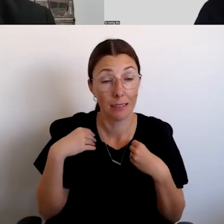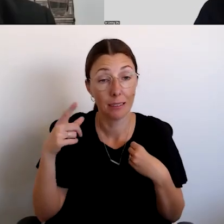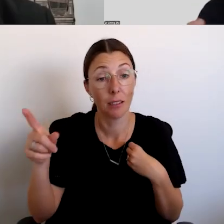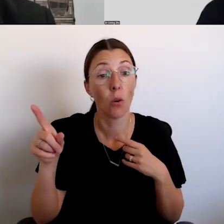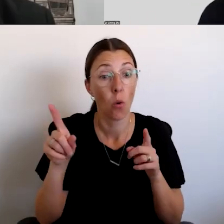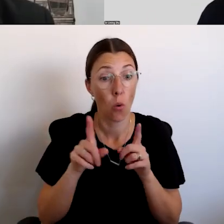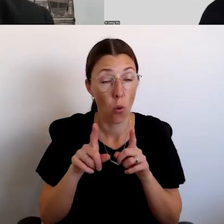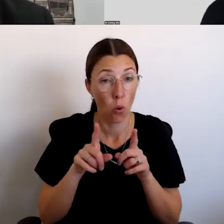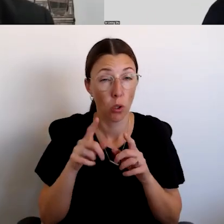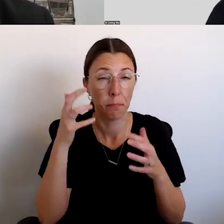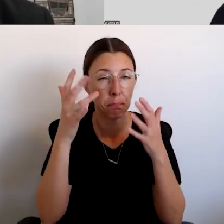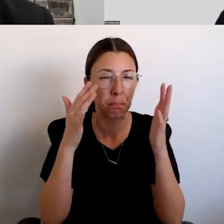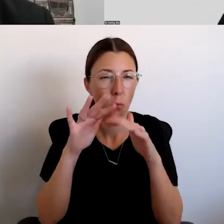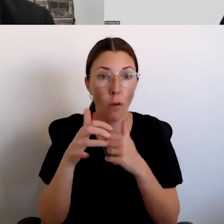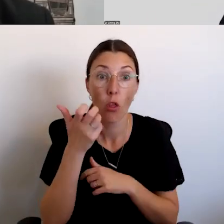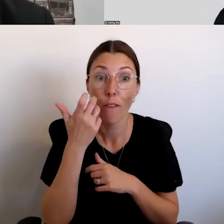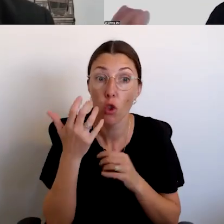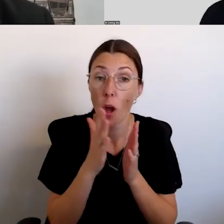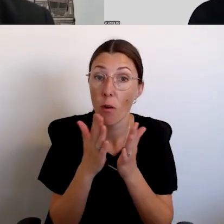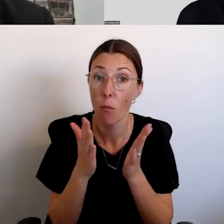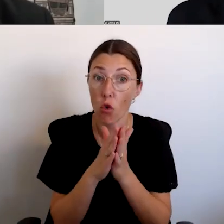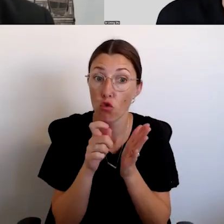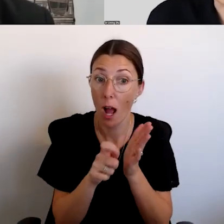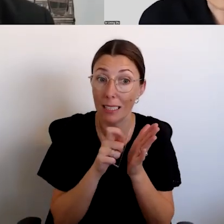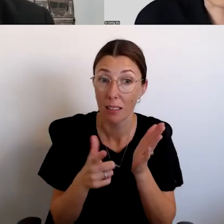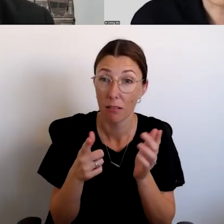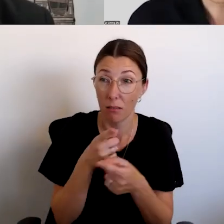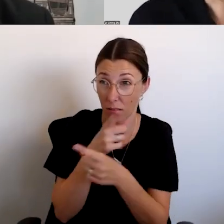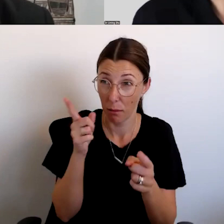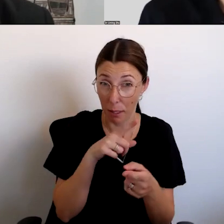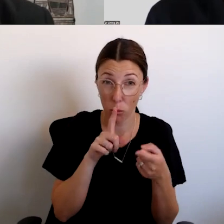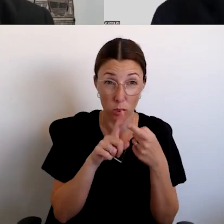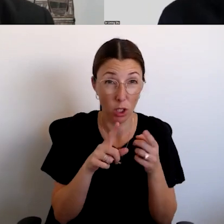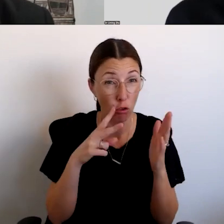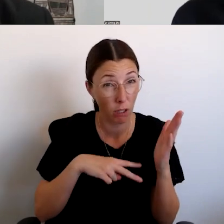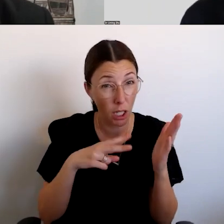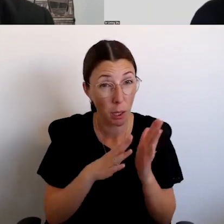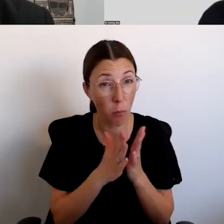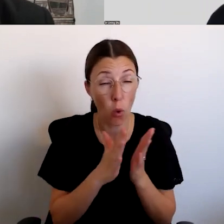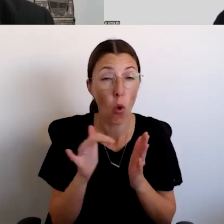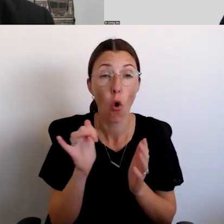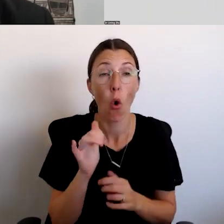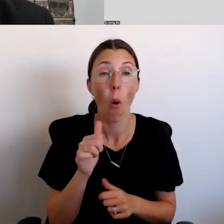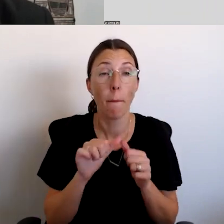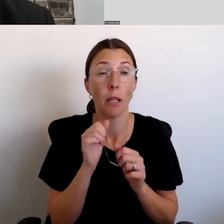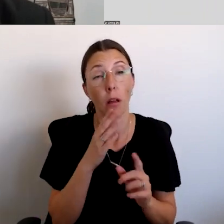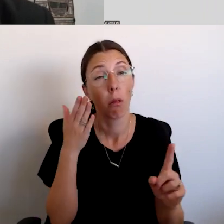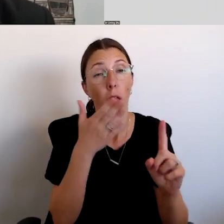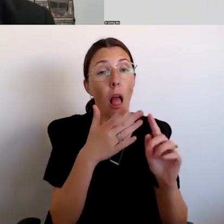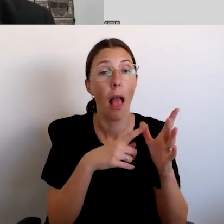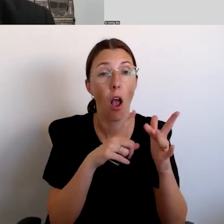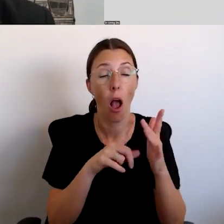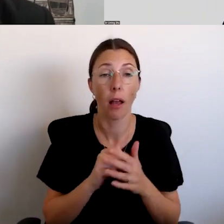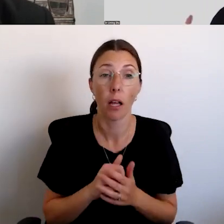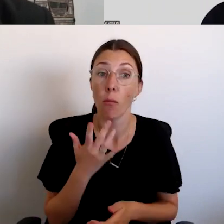writing and whether people read books anymore, whether they go to AI to get the answer, especially in nonfiction books. Imagine you want to learn a